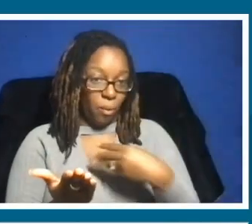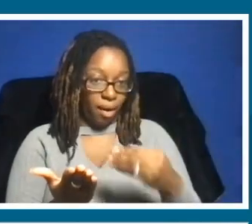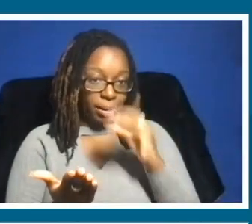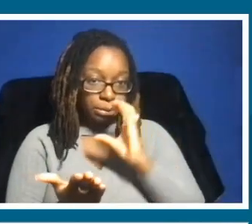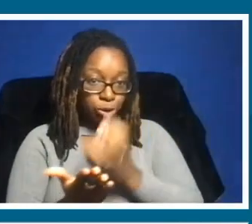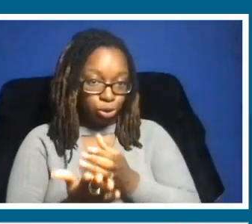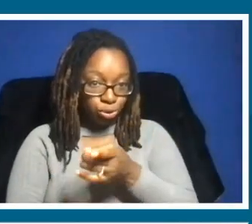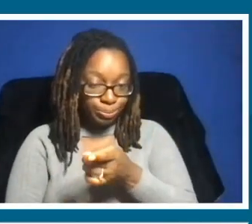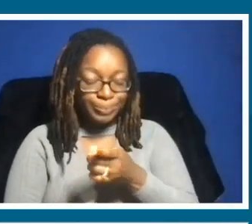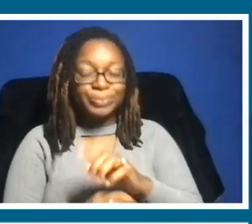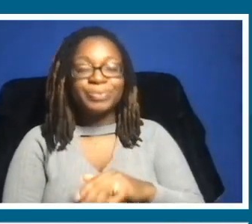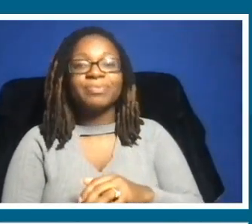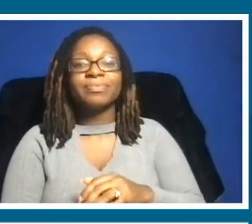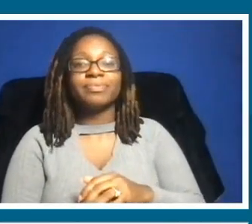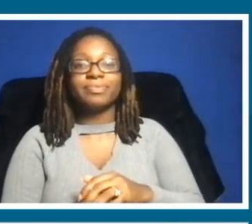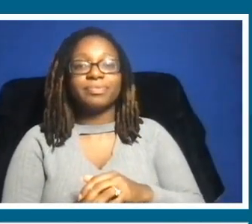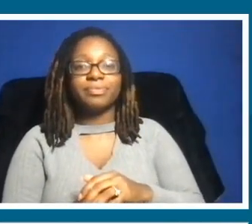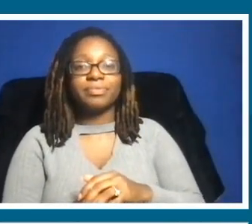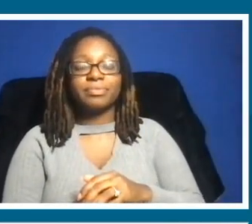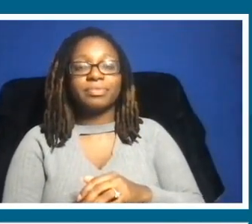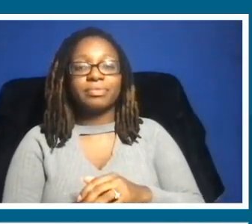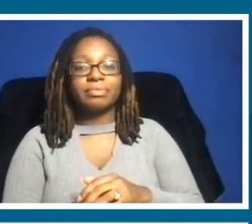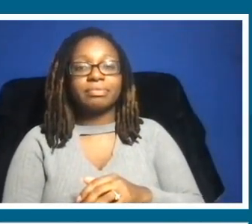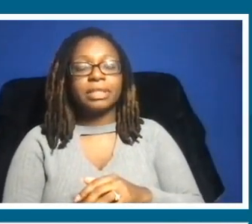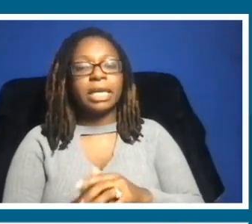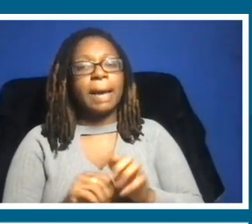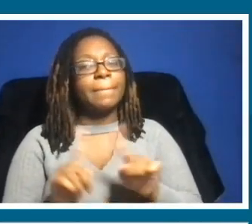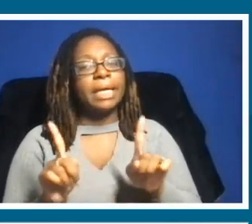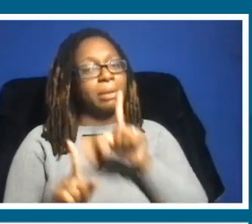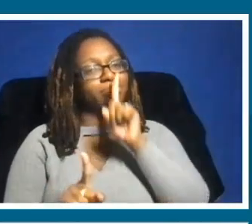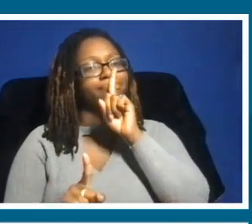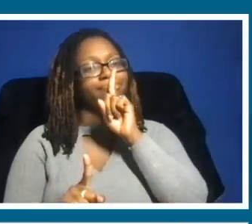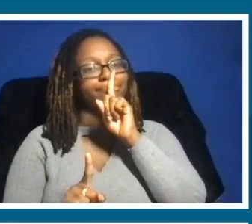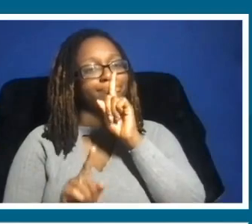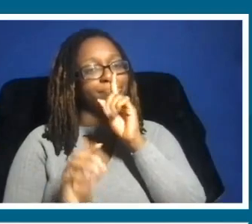photograph. And I'm not going to say anything else about that because I want